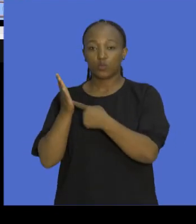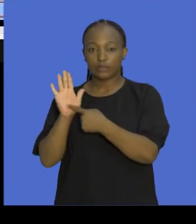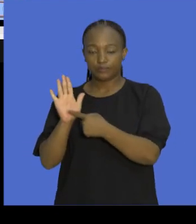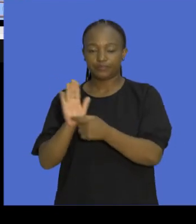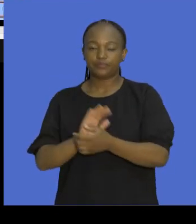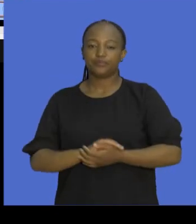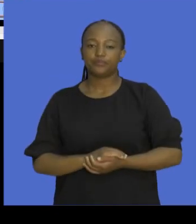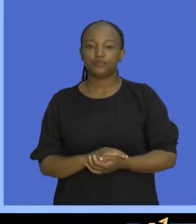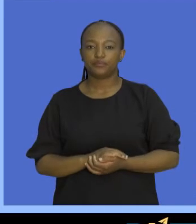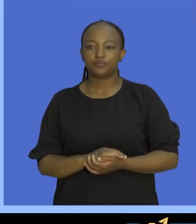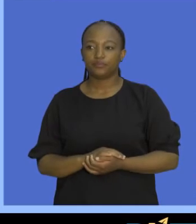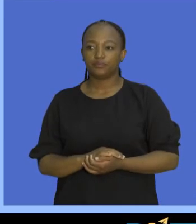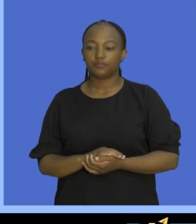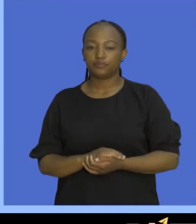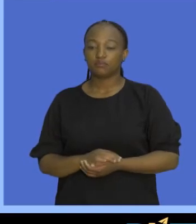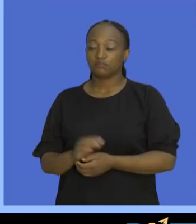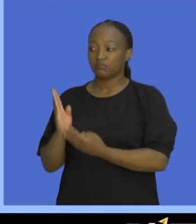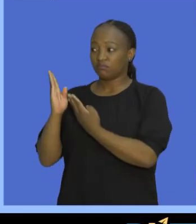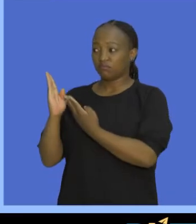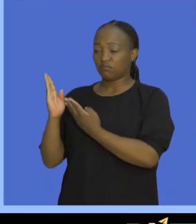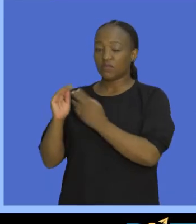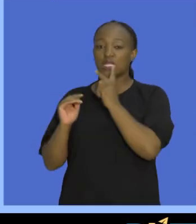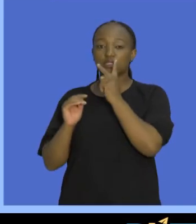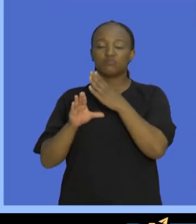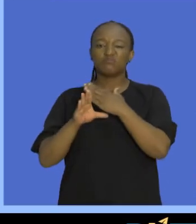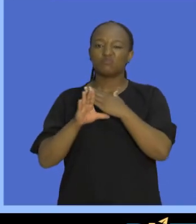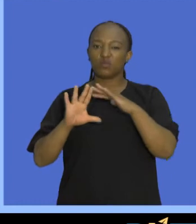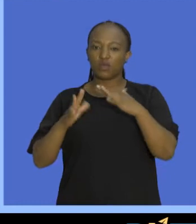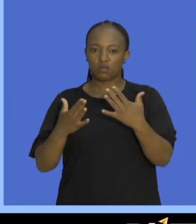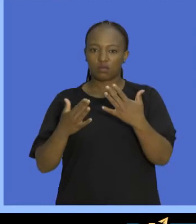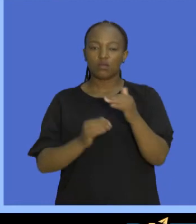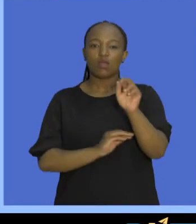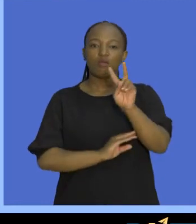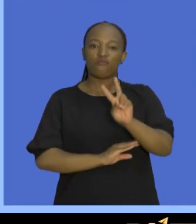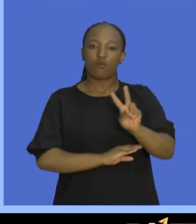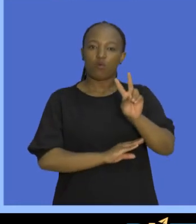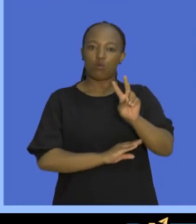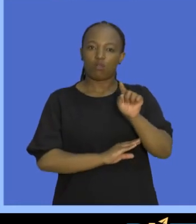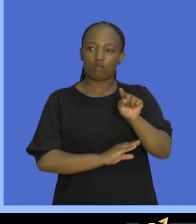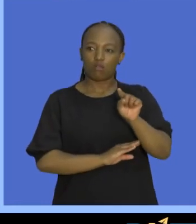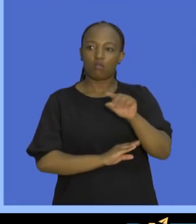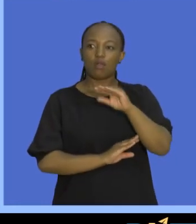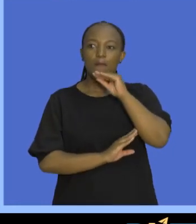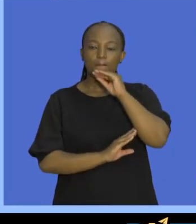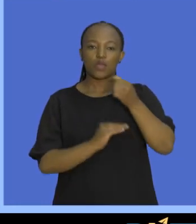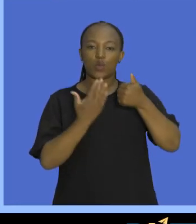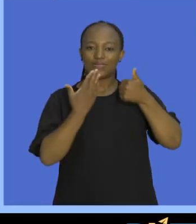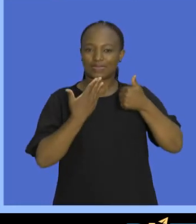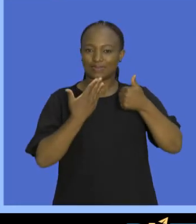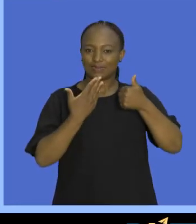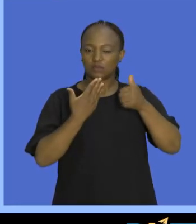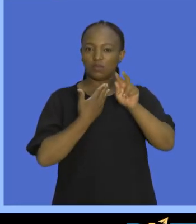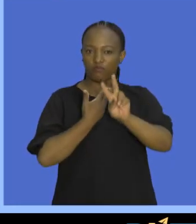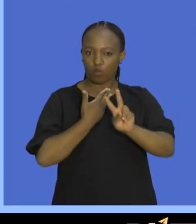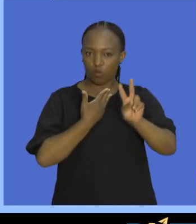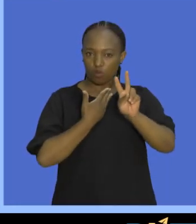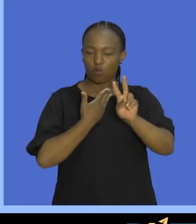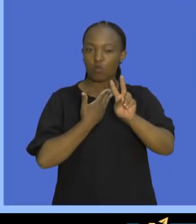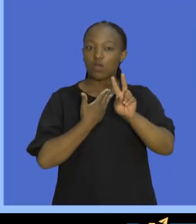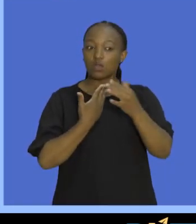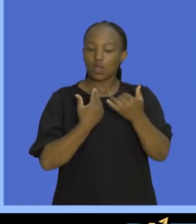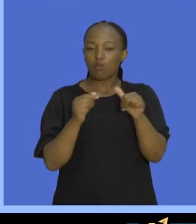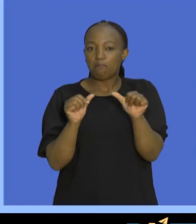actually check how that works out. So the voltage of the source is 6 volts, okay? So if we